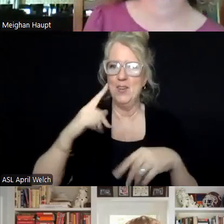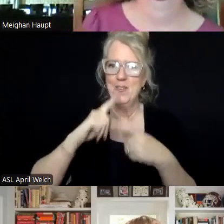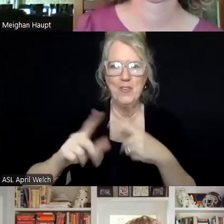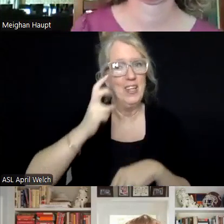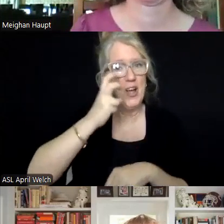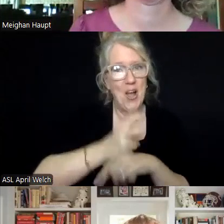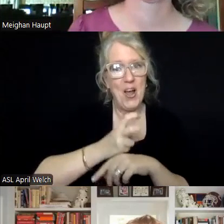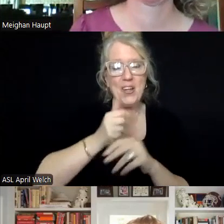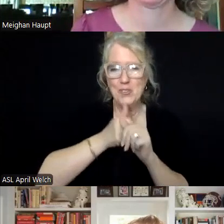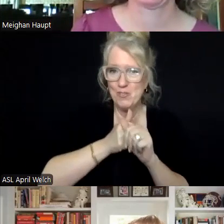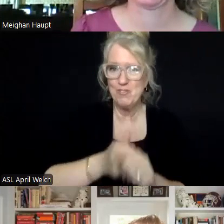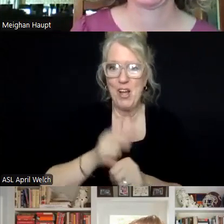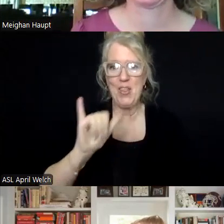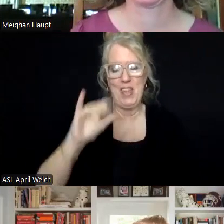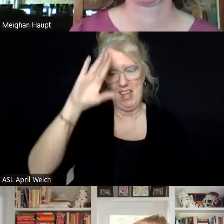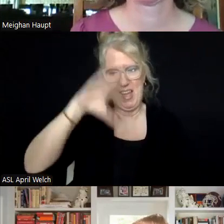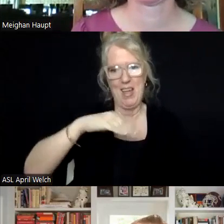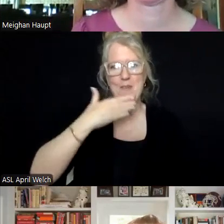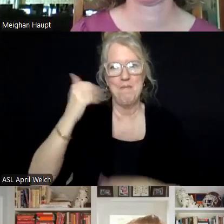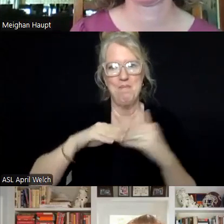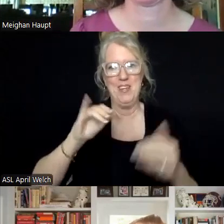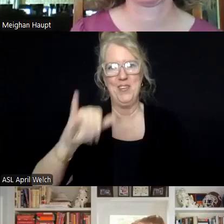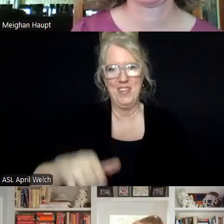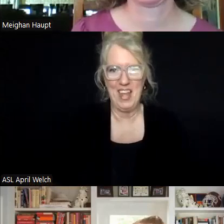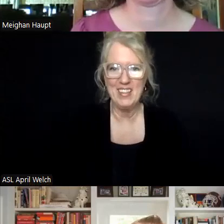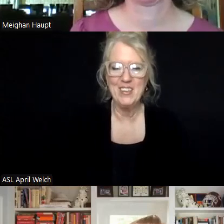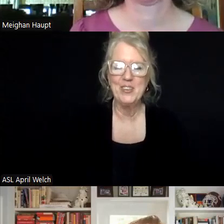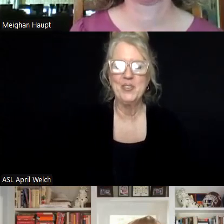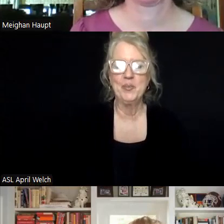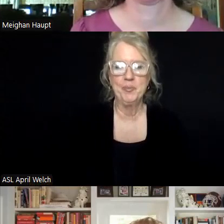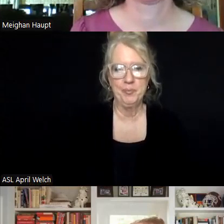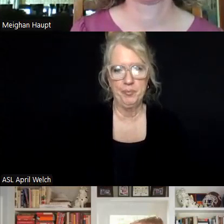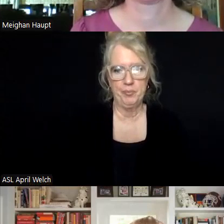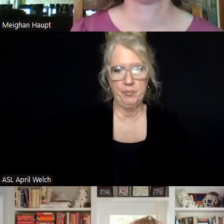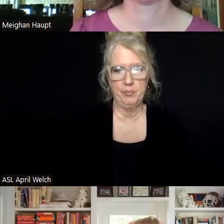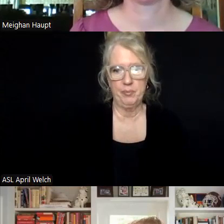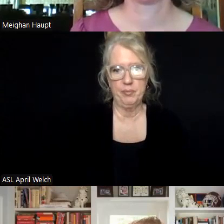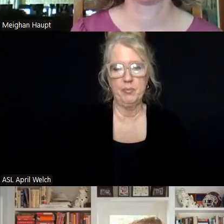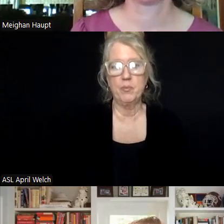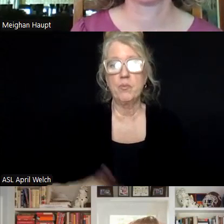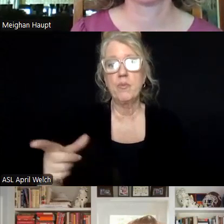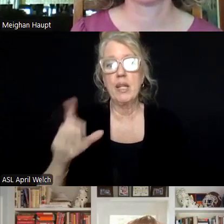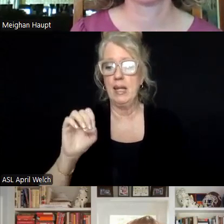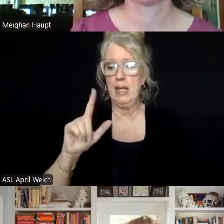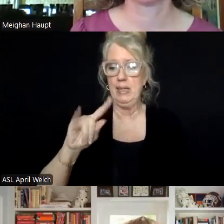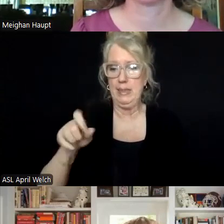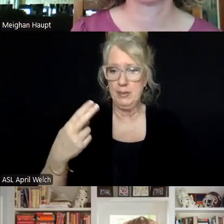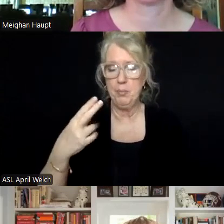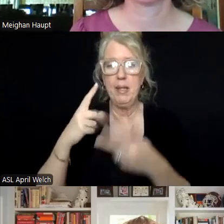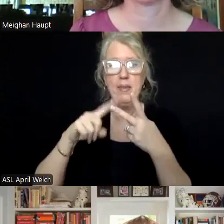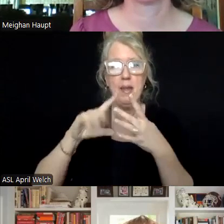to follow. I know better than that. But I think Elizabeth and Matt and Shannon's points are